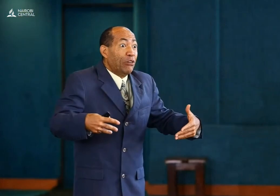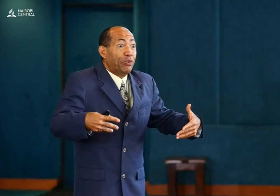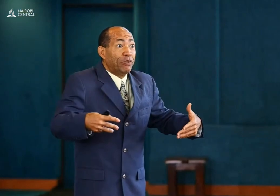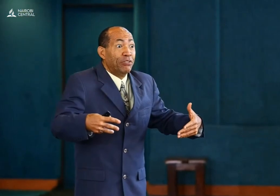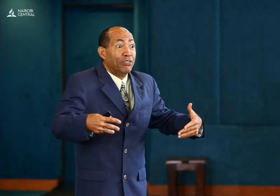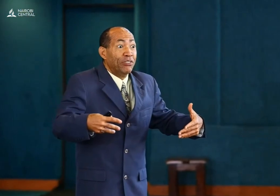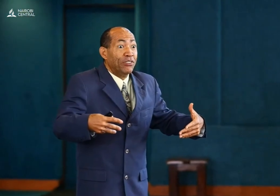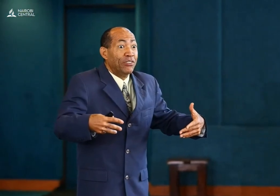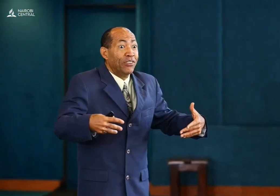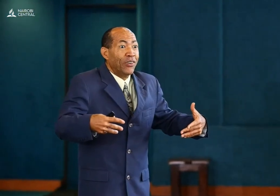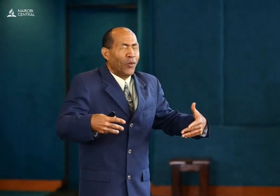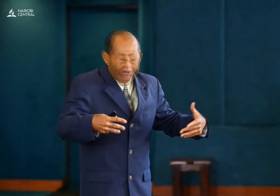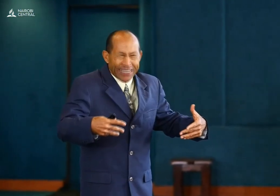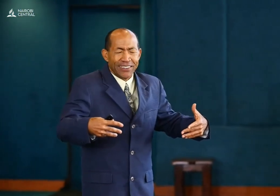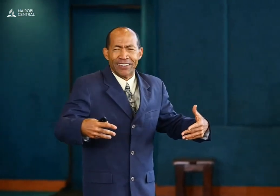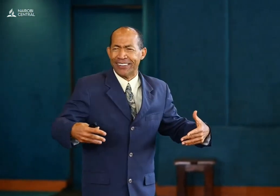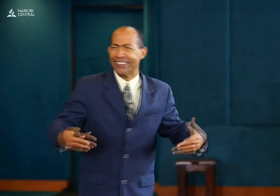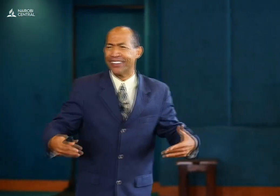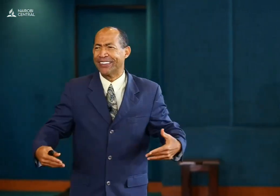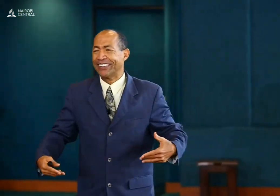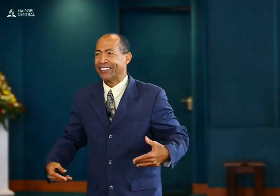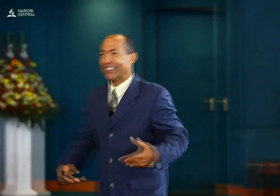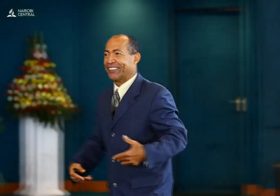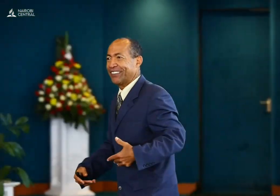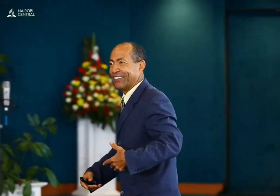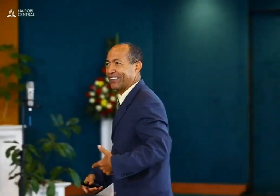the day myself. What?